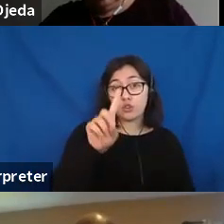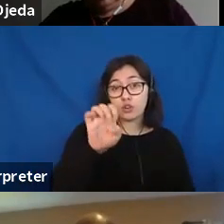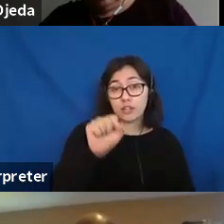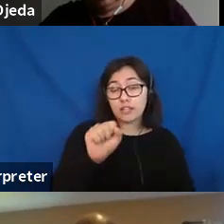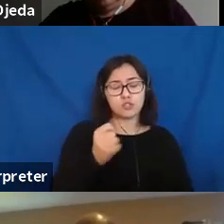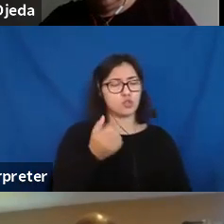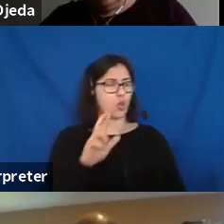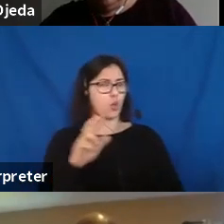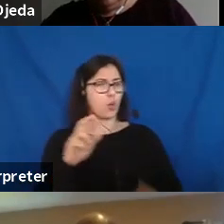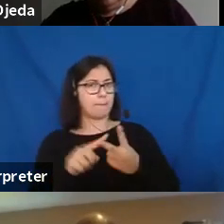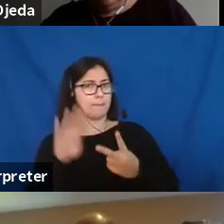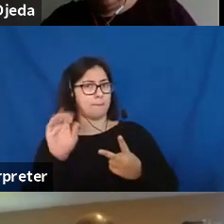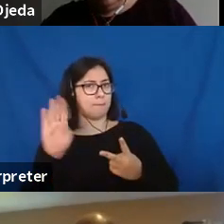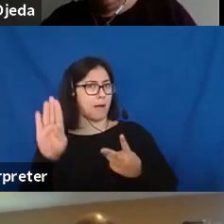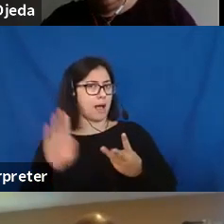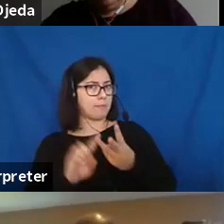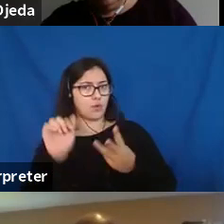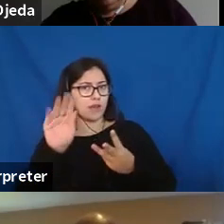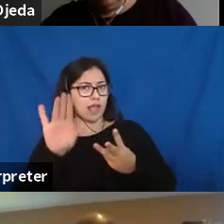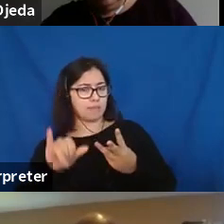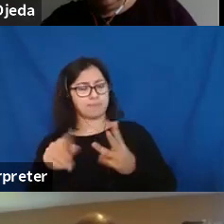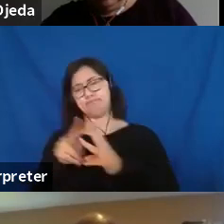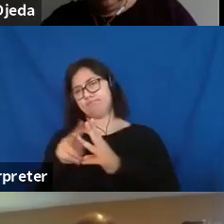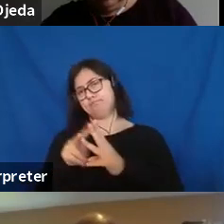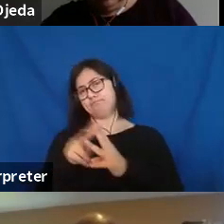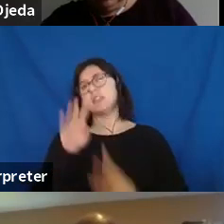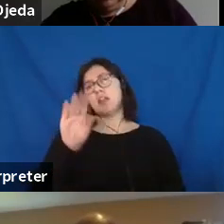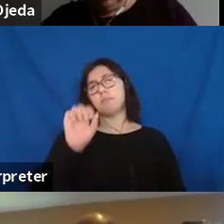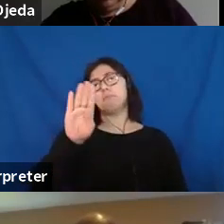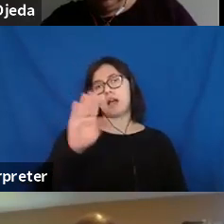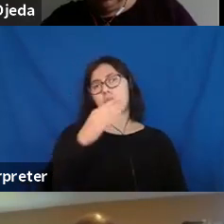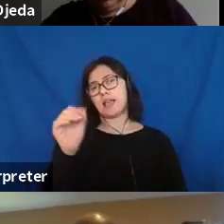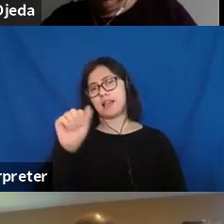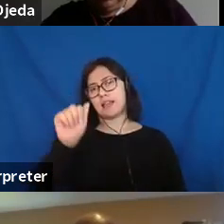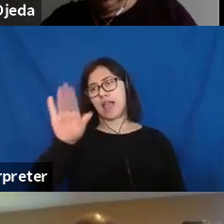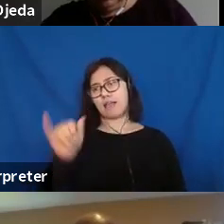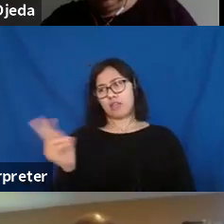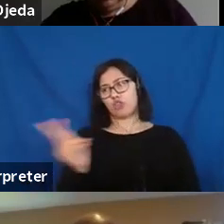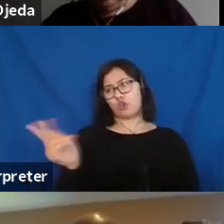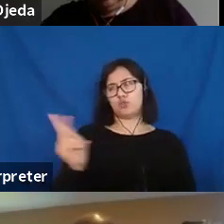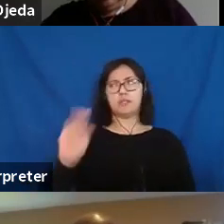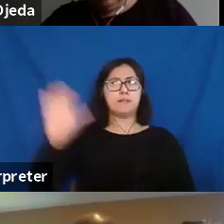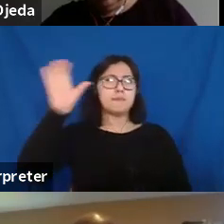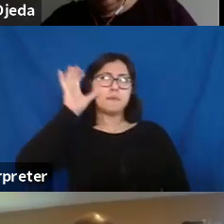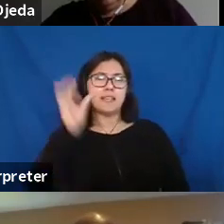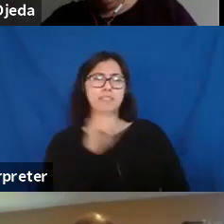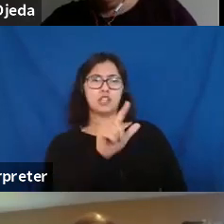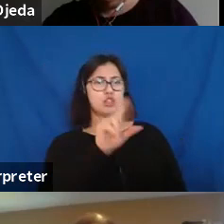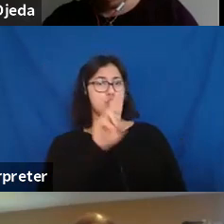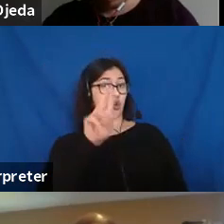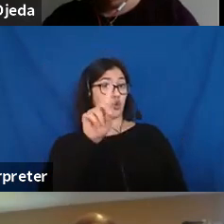I think that we would ask to Bob and Amy just to make sure that we're hearing them clearly, because I think Lourdes is pretty